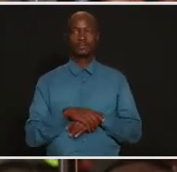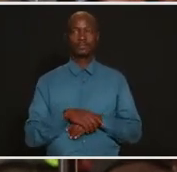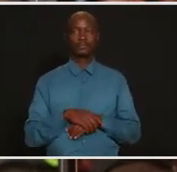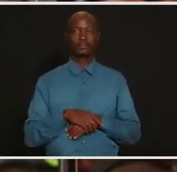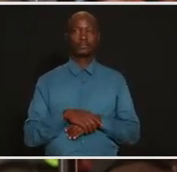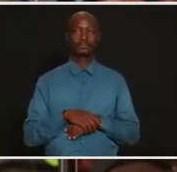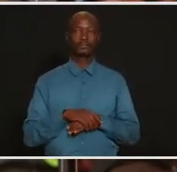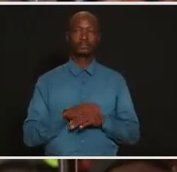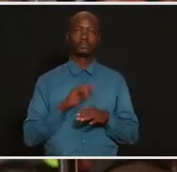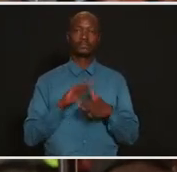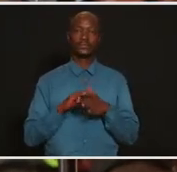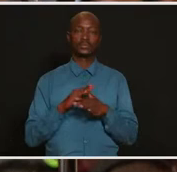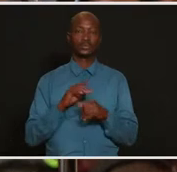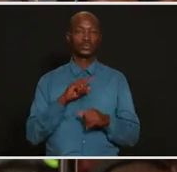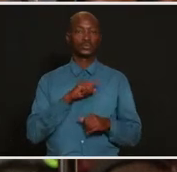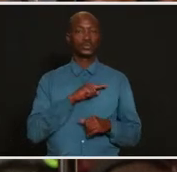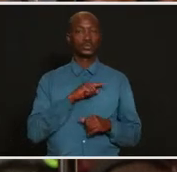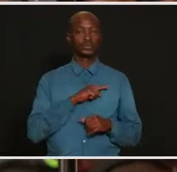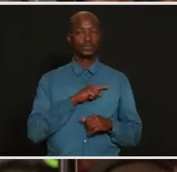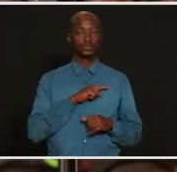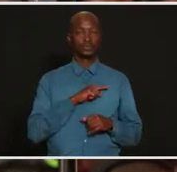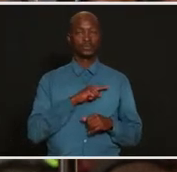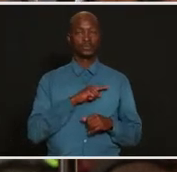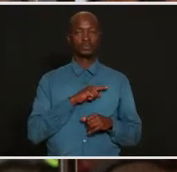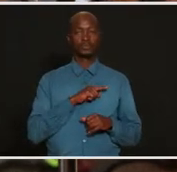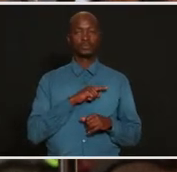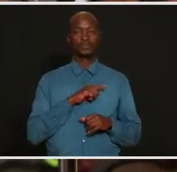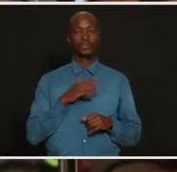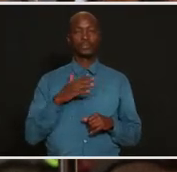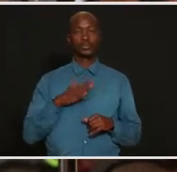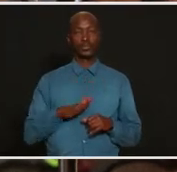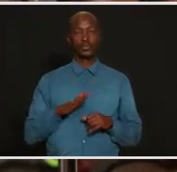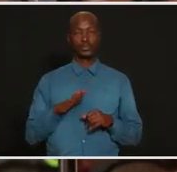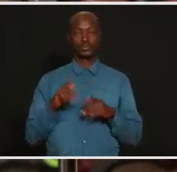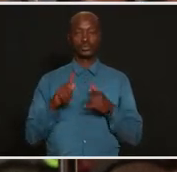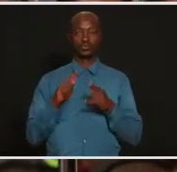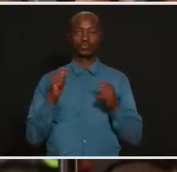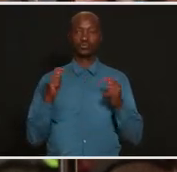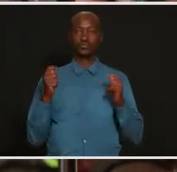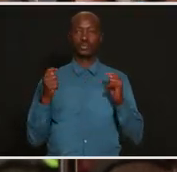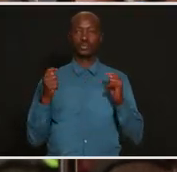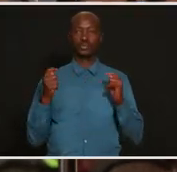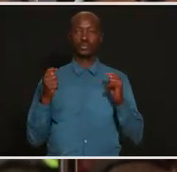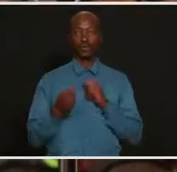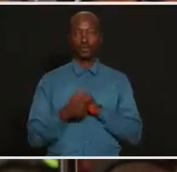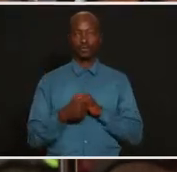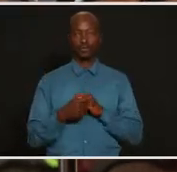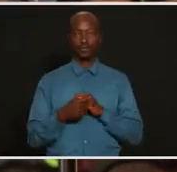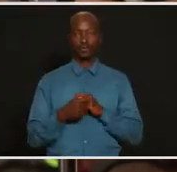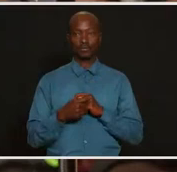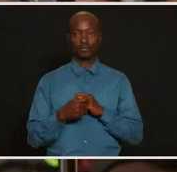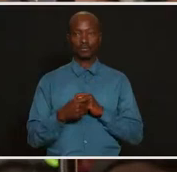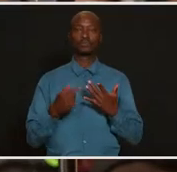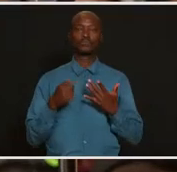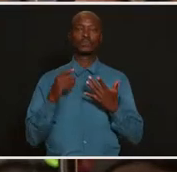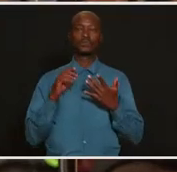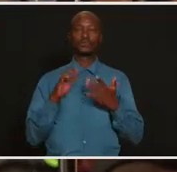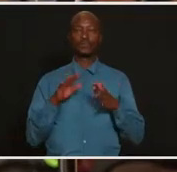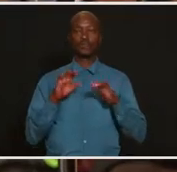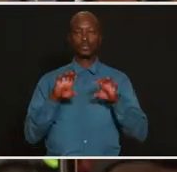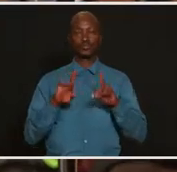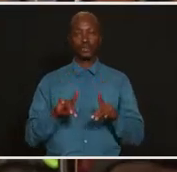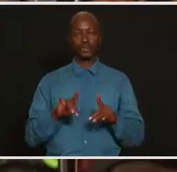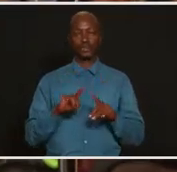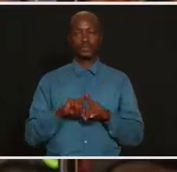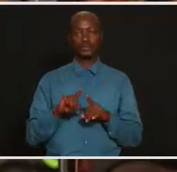advances the transformation agenda of our education in South Africa